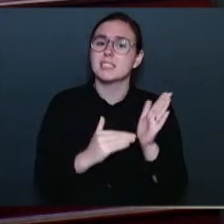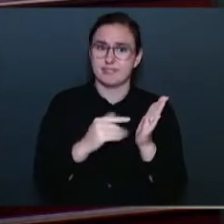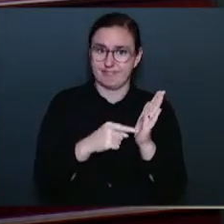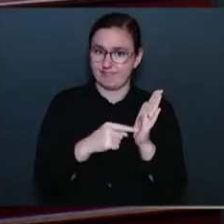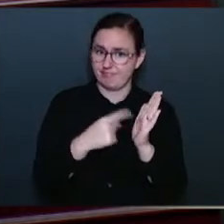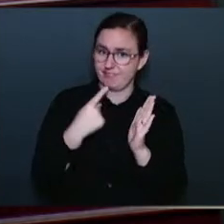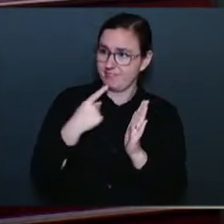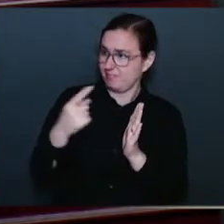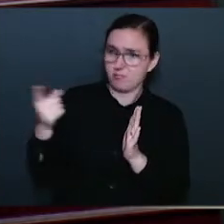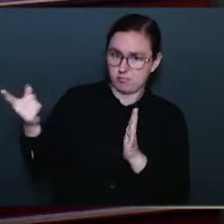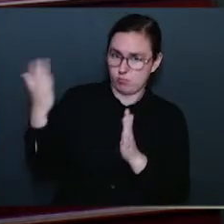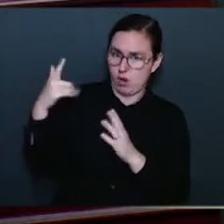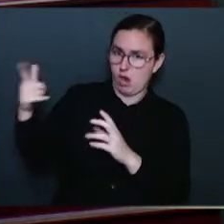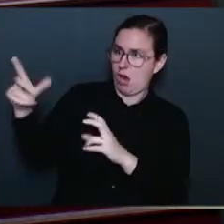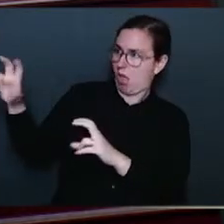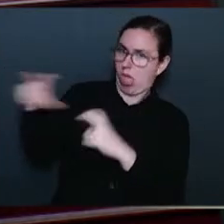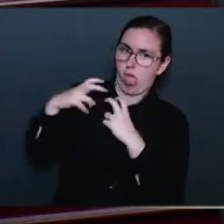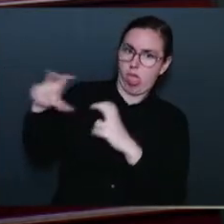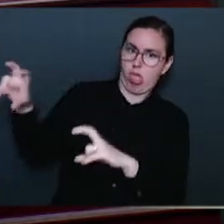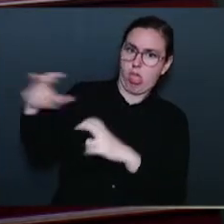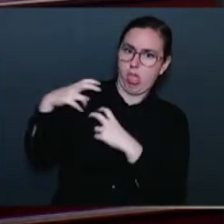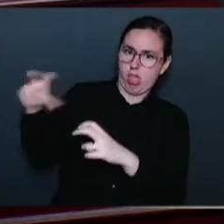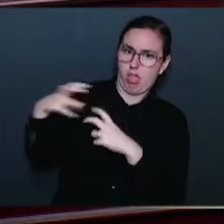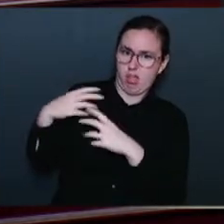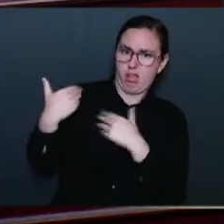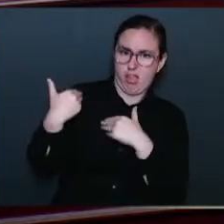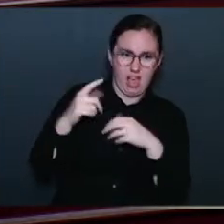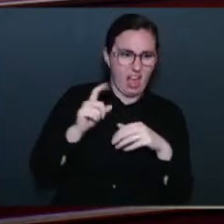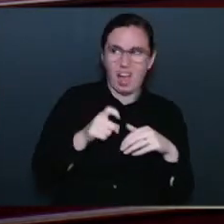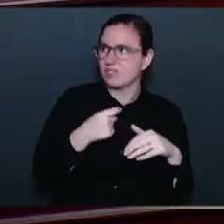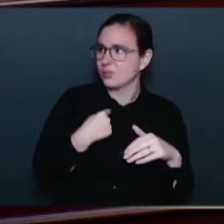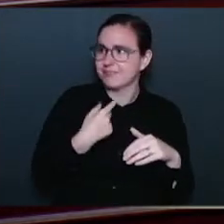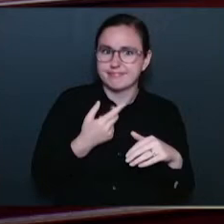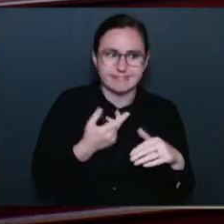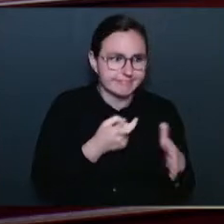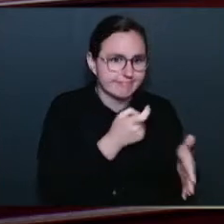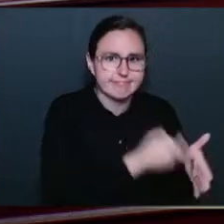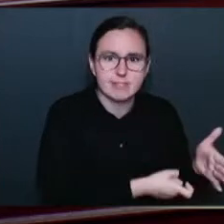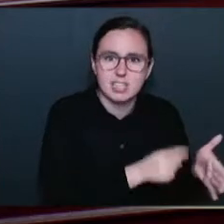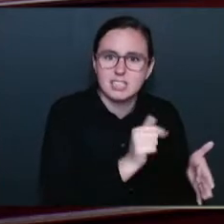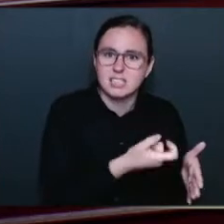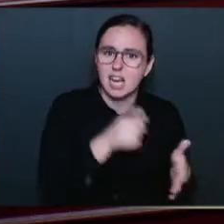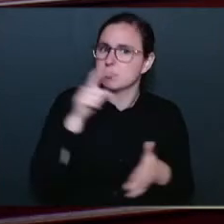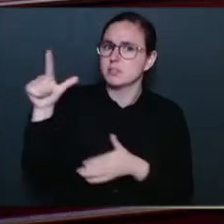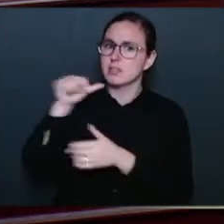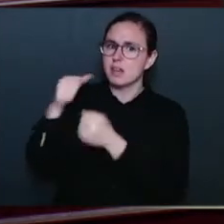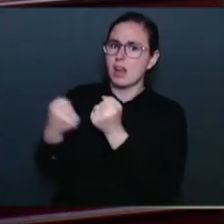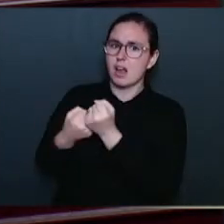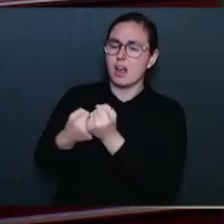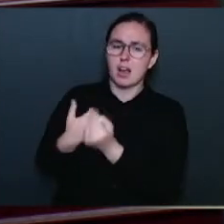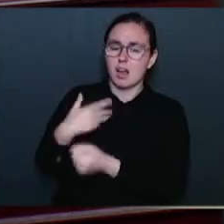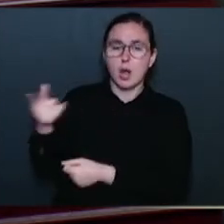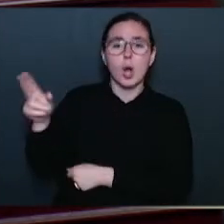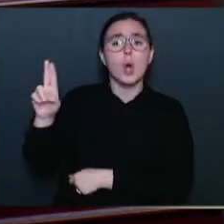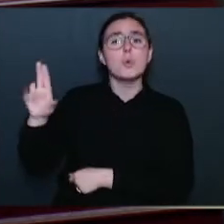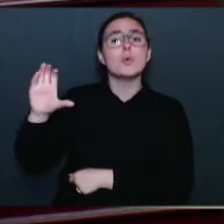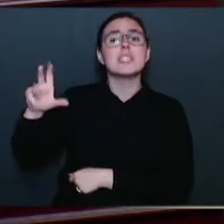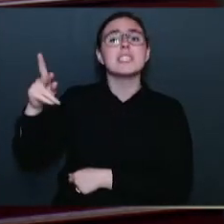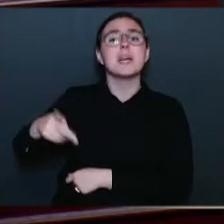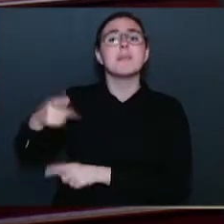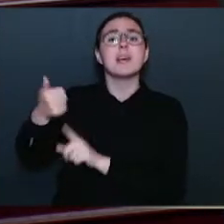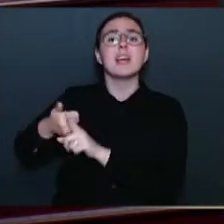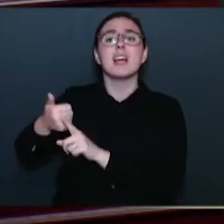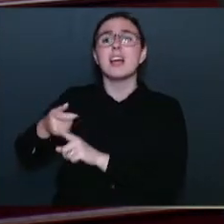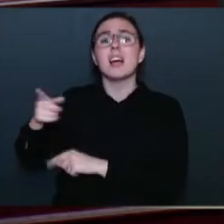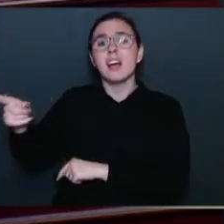has also repeatedly moved to silence the voices of local leaders and strip away their powers is the minister trying to